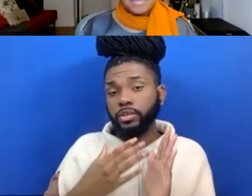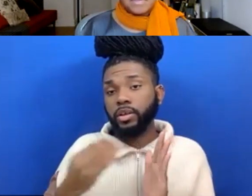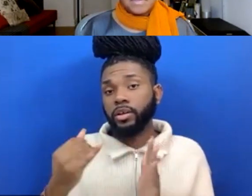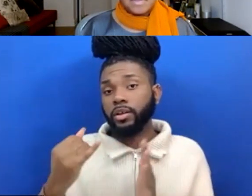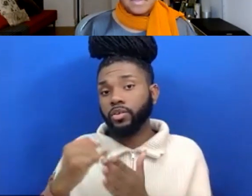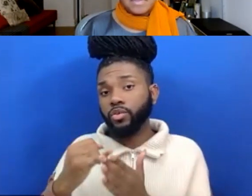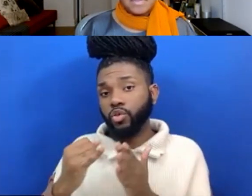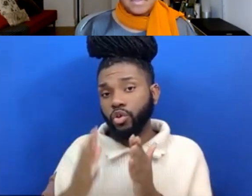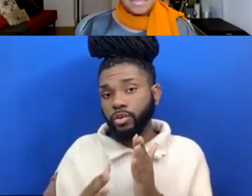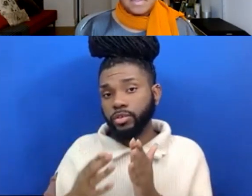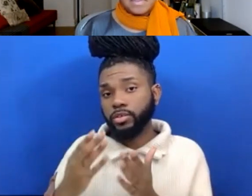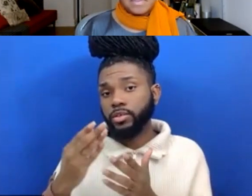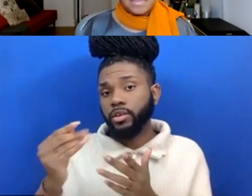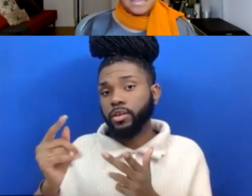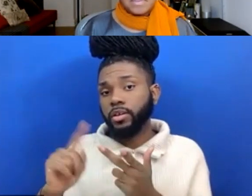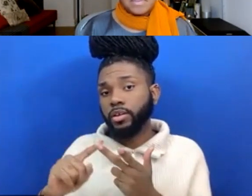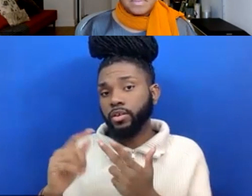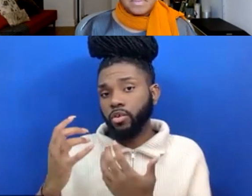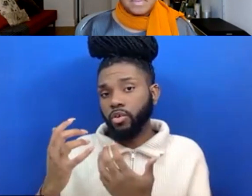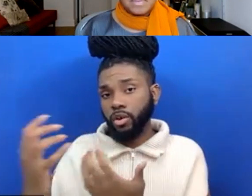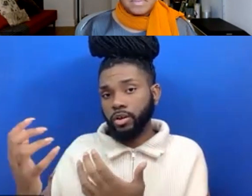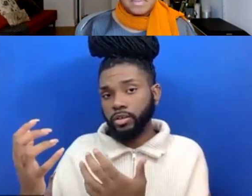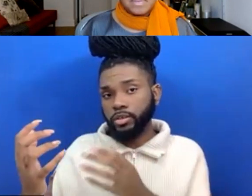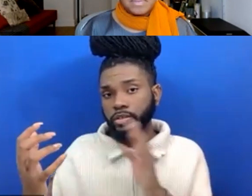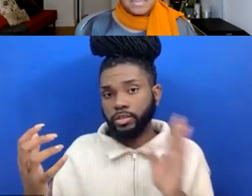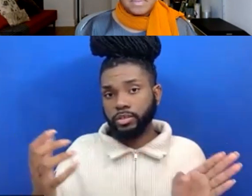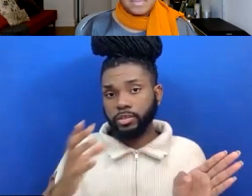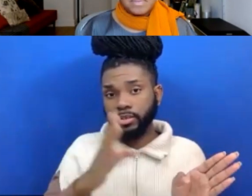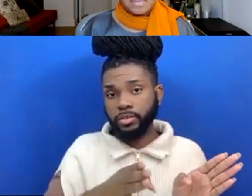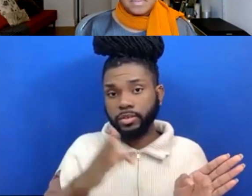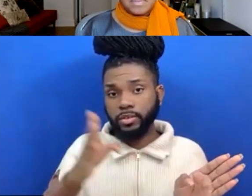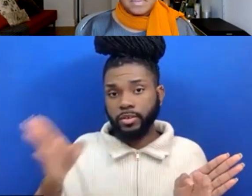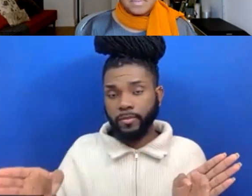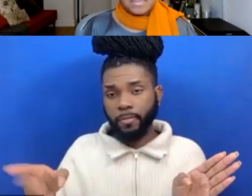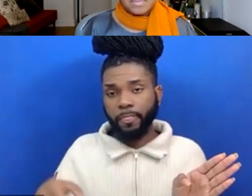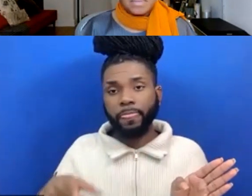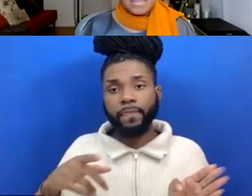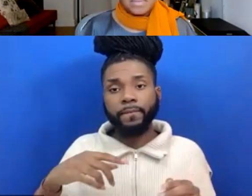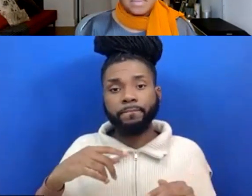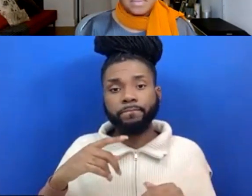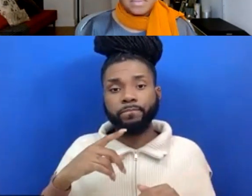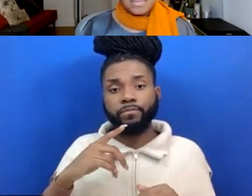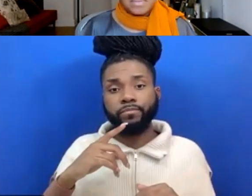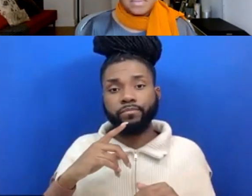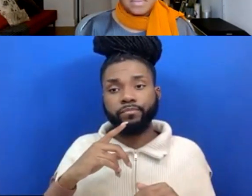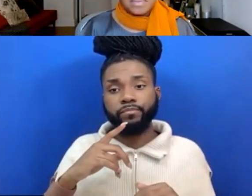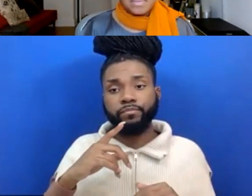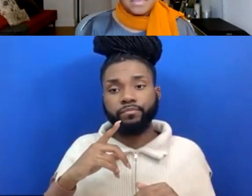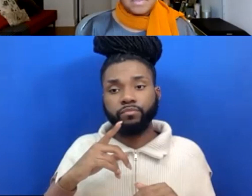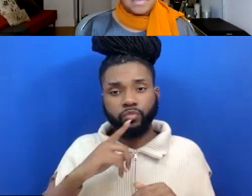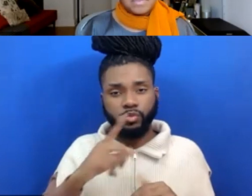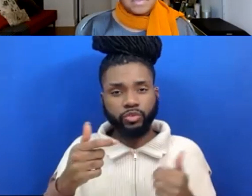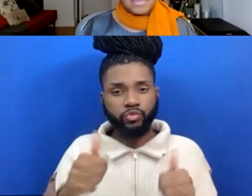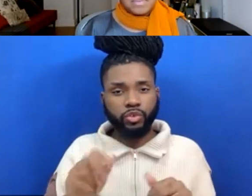artist and audience, right? Really trying to explicitly trying to use, and, you know,